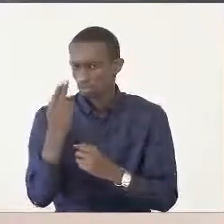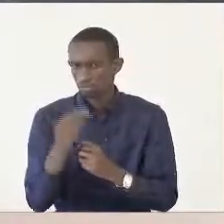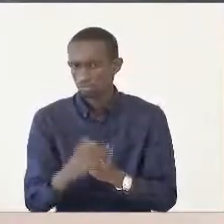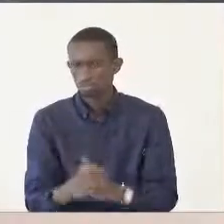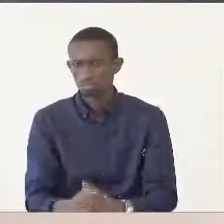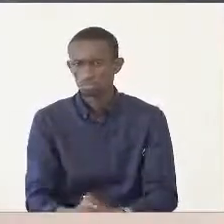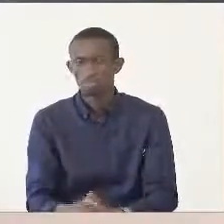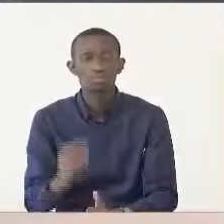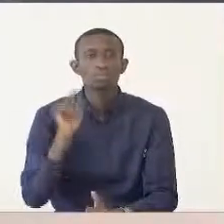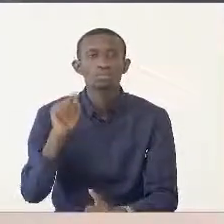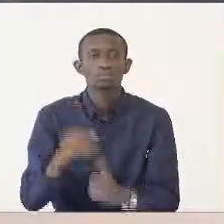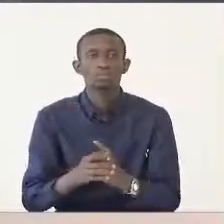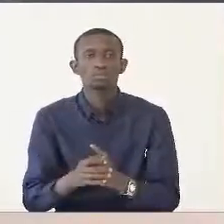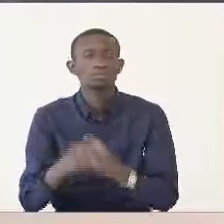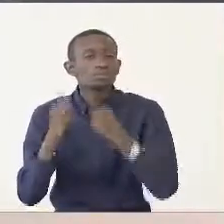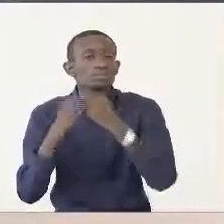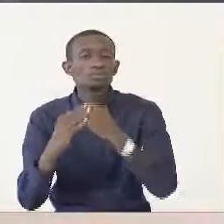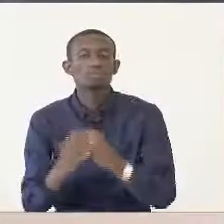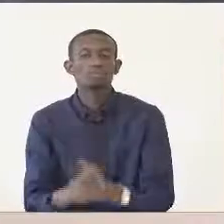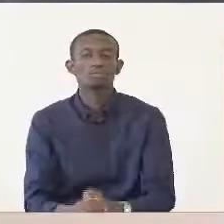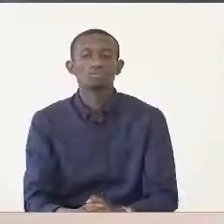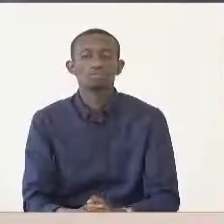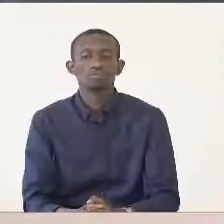is 2.9,